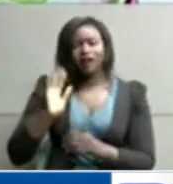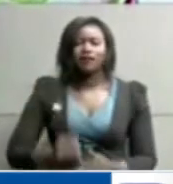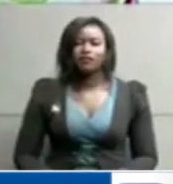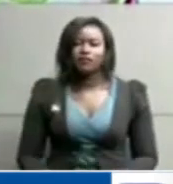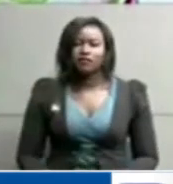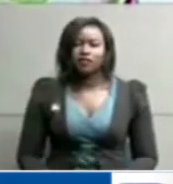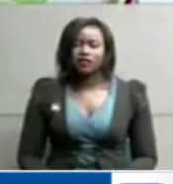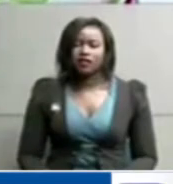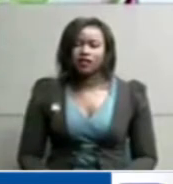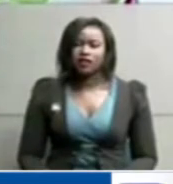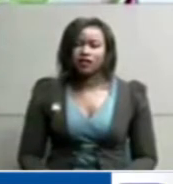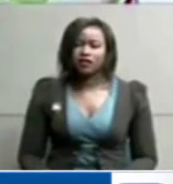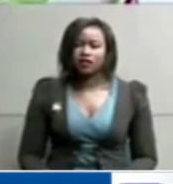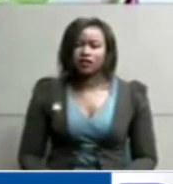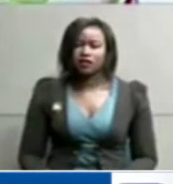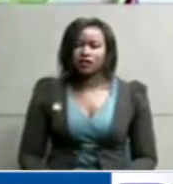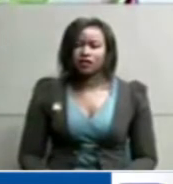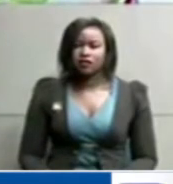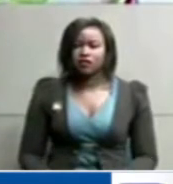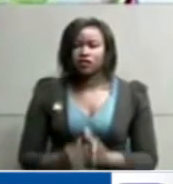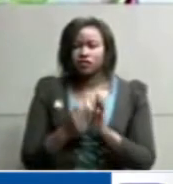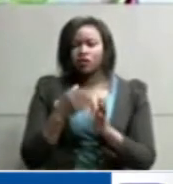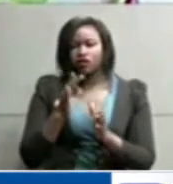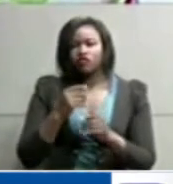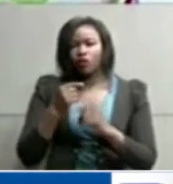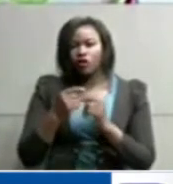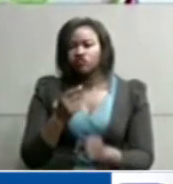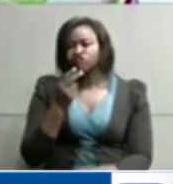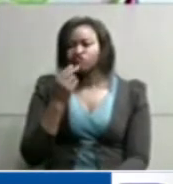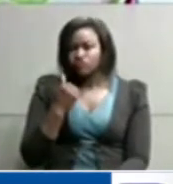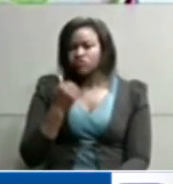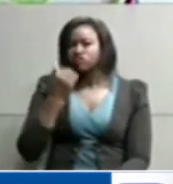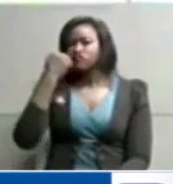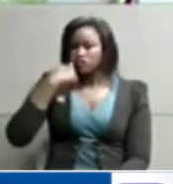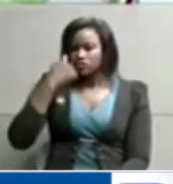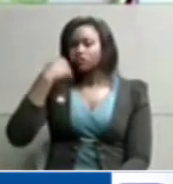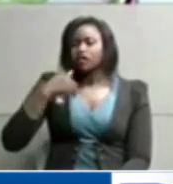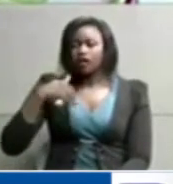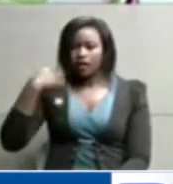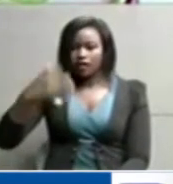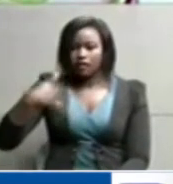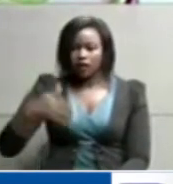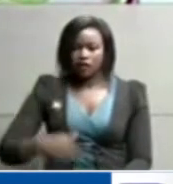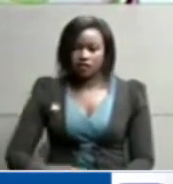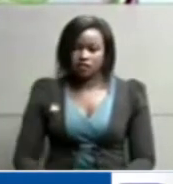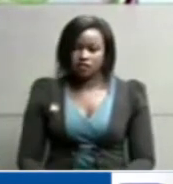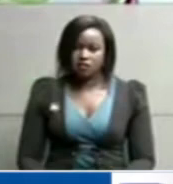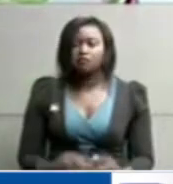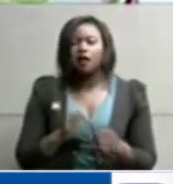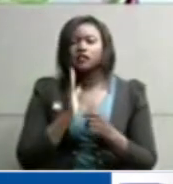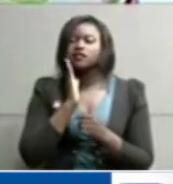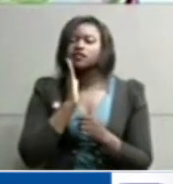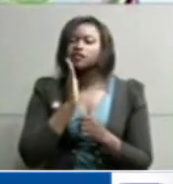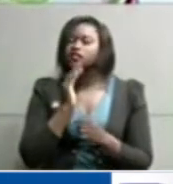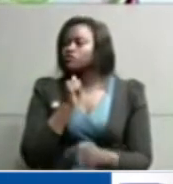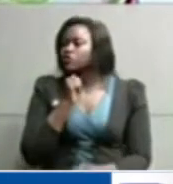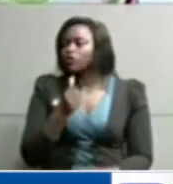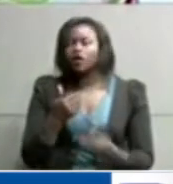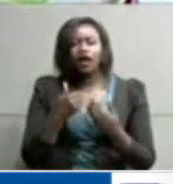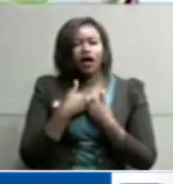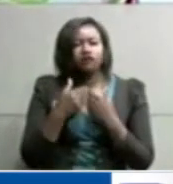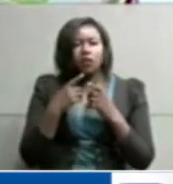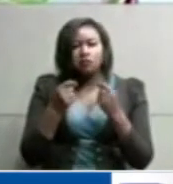sucking in the air in their nose. It's called okshoreza. Now, in English, you don't have that. I think they call that sneezing.